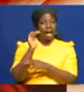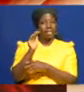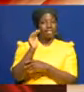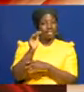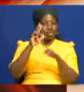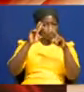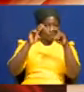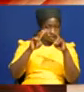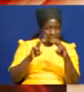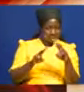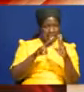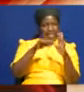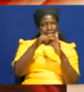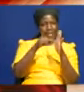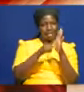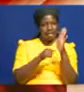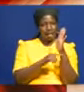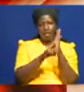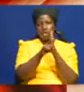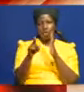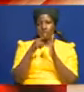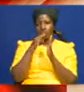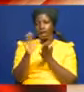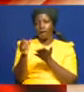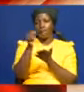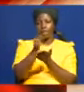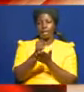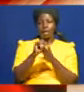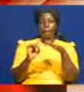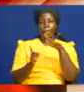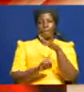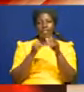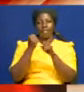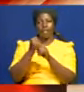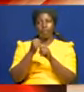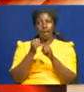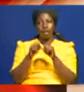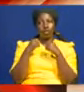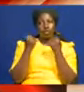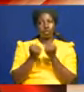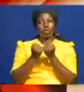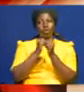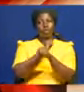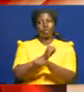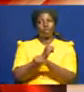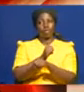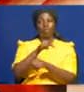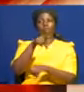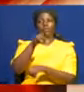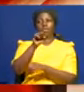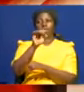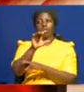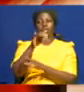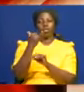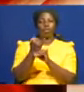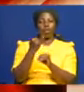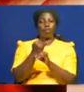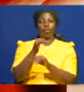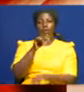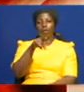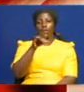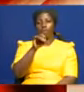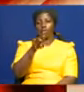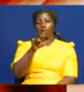appointed on the Ministry of Labour and Social Protection website and the PSC job portal. This is after the Public Service